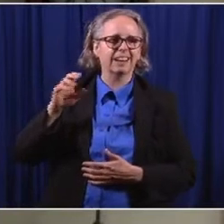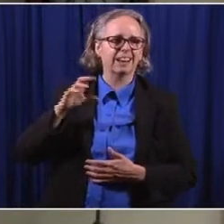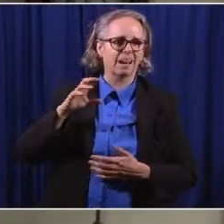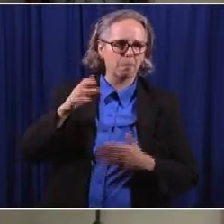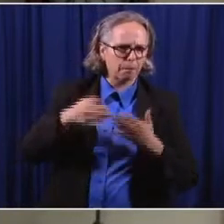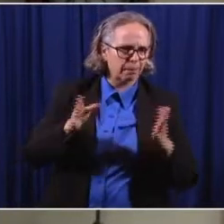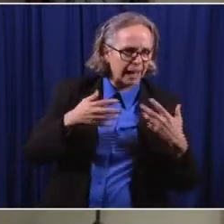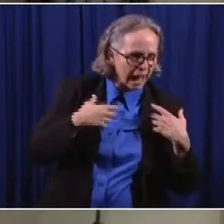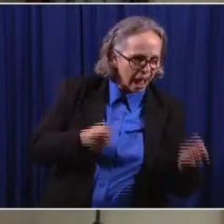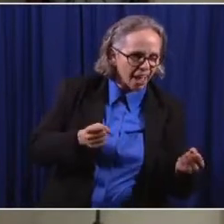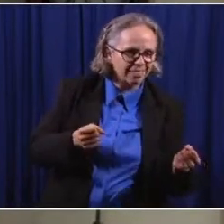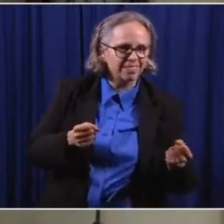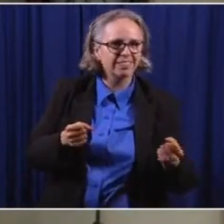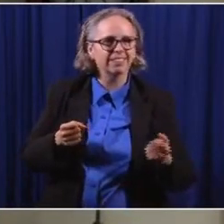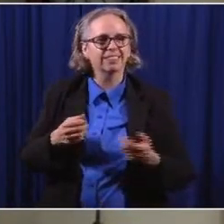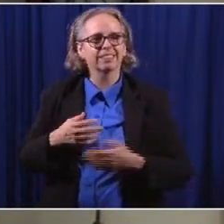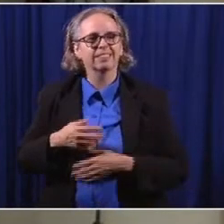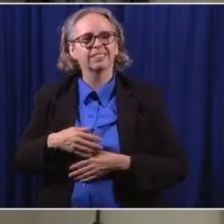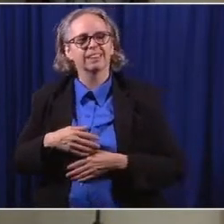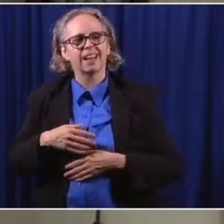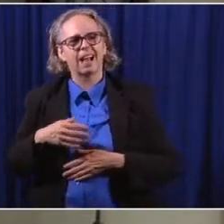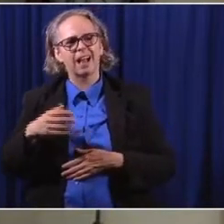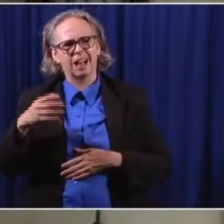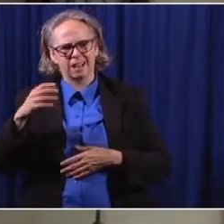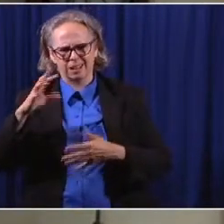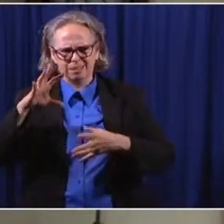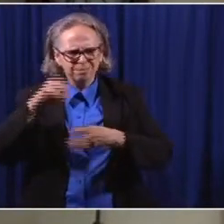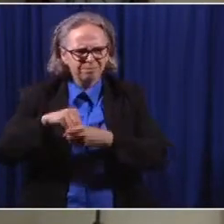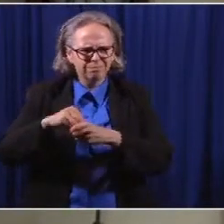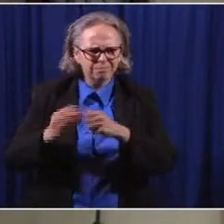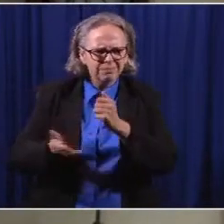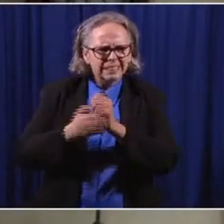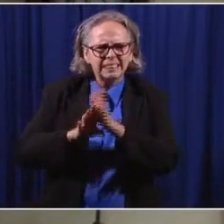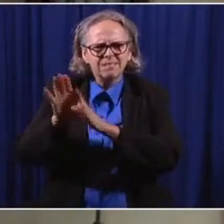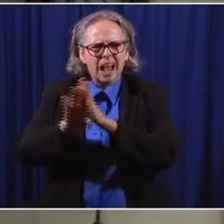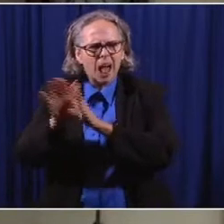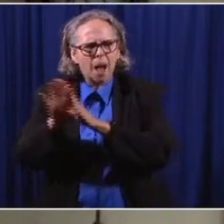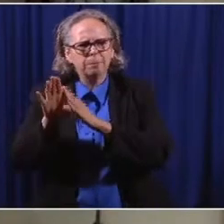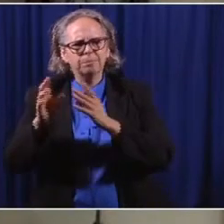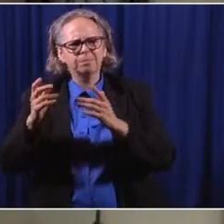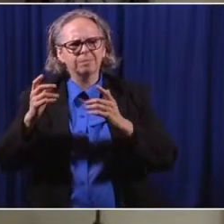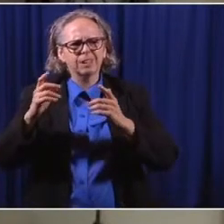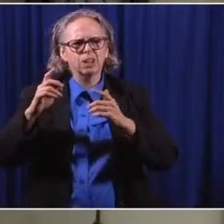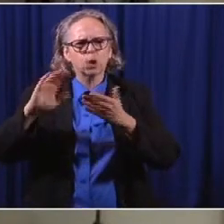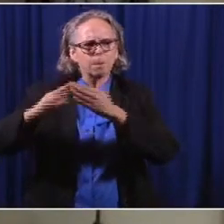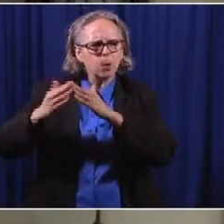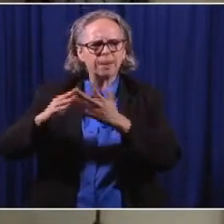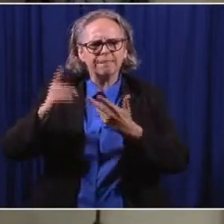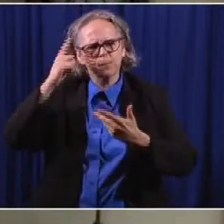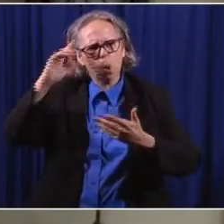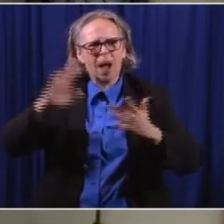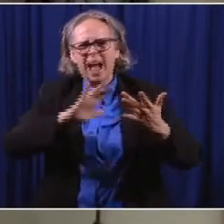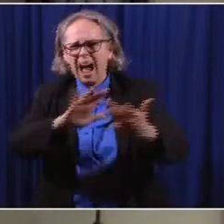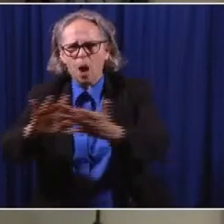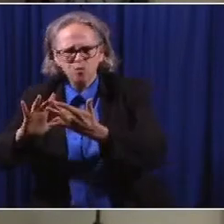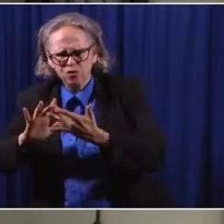developed and directed the Extension for Community Healthcare Outcomes Center, which trains rural providers